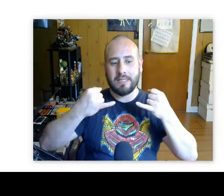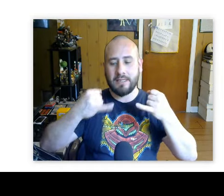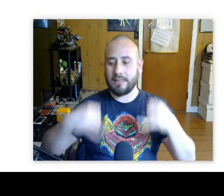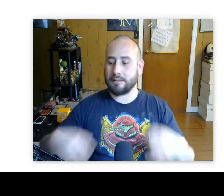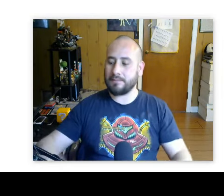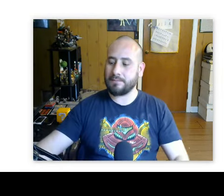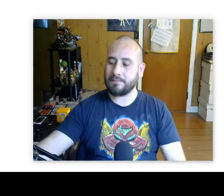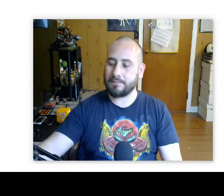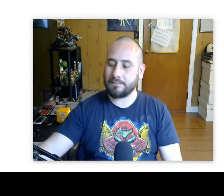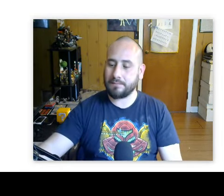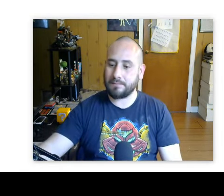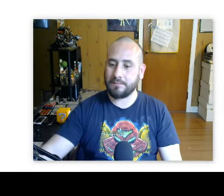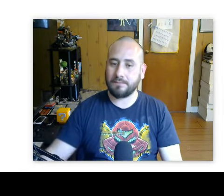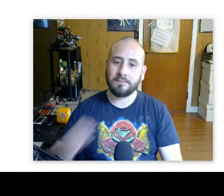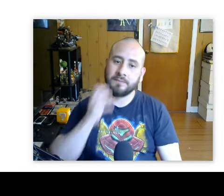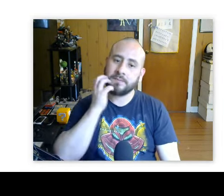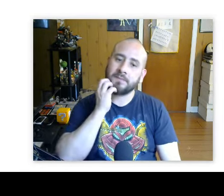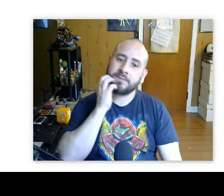pasta.